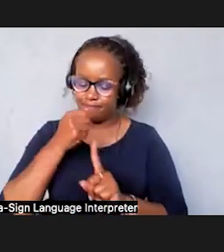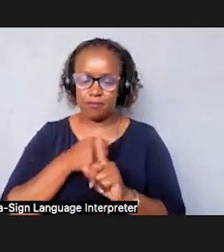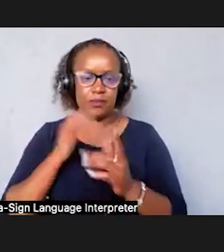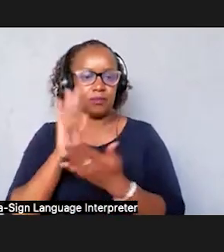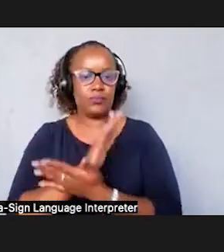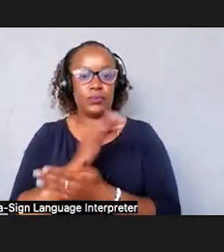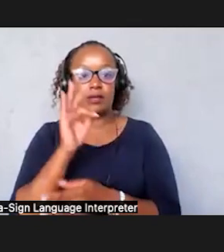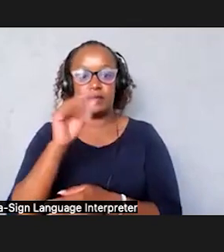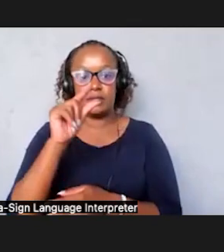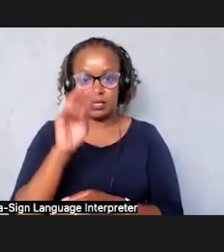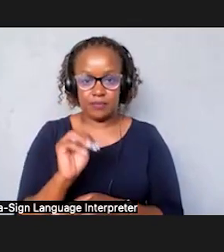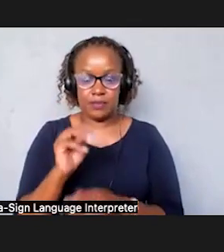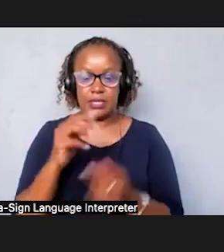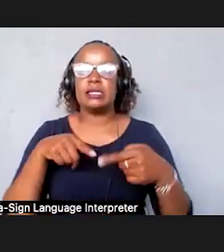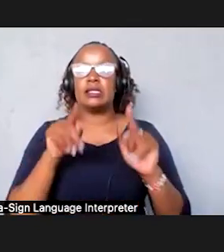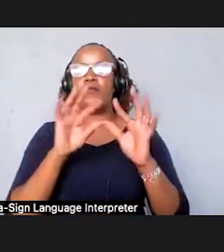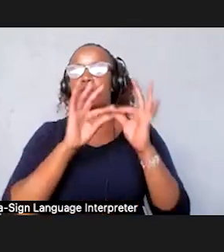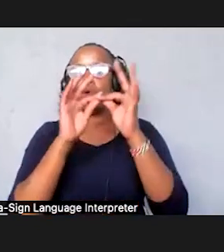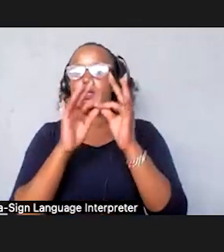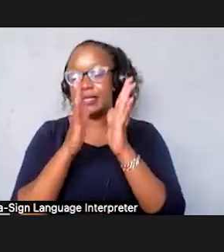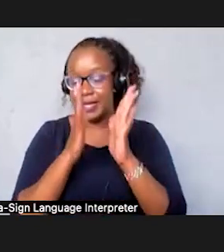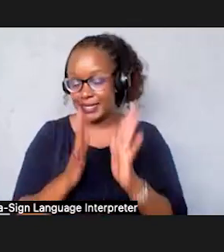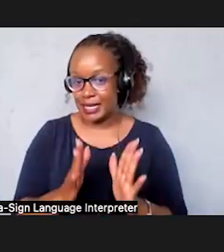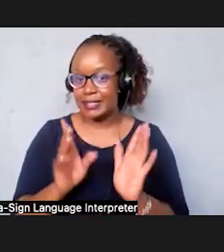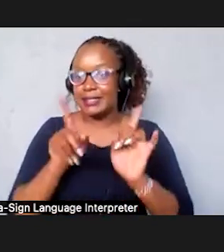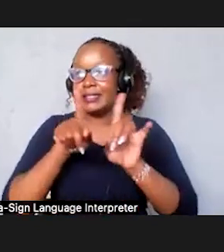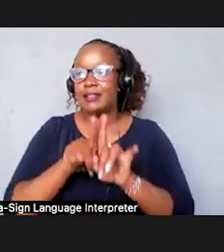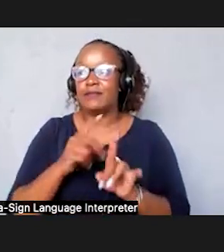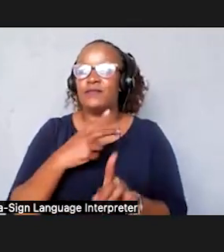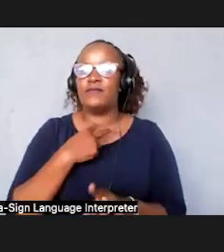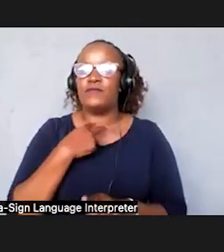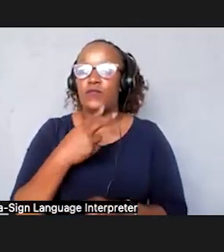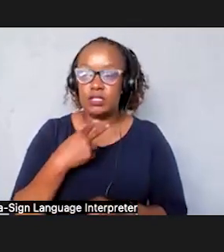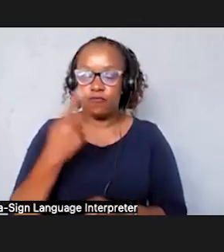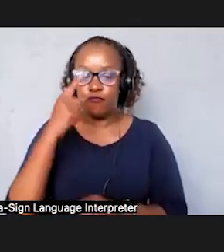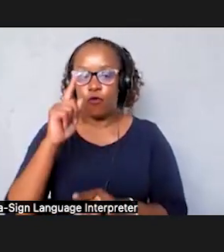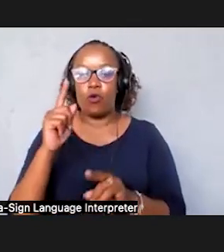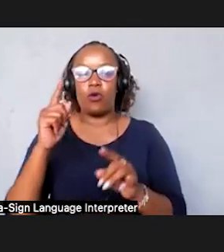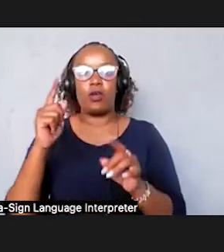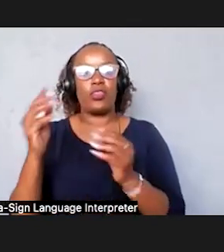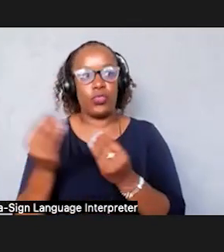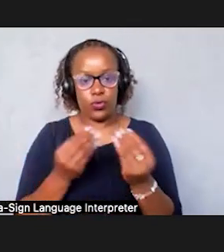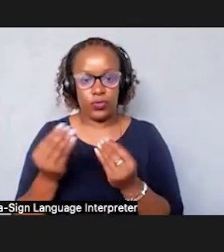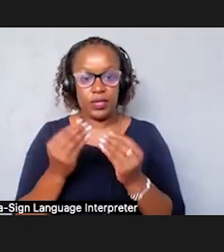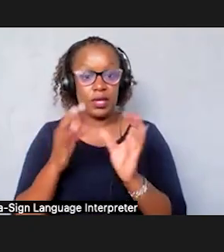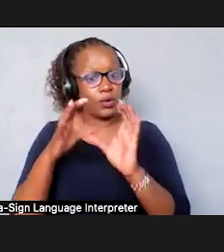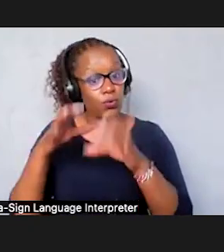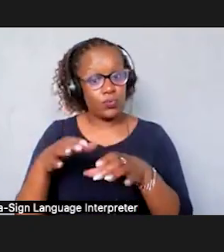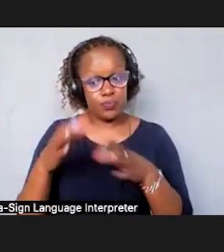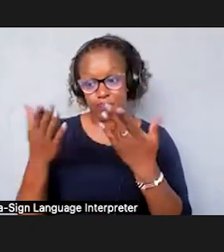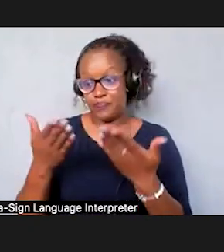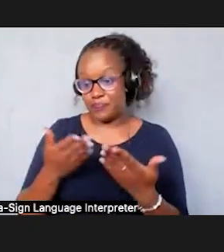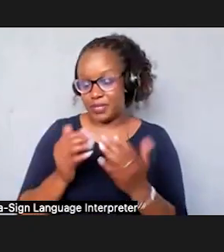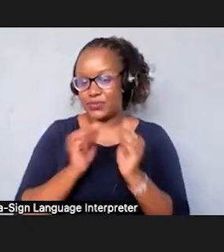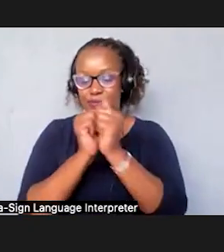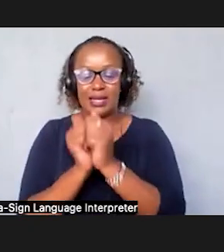Senko and focal person for Young Chapter in Mandera. She brings together survivors, youth, and